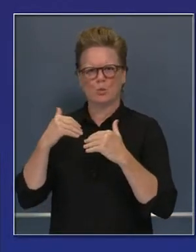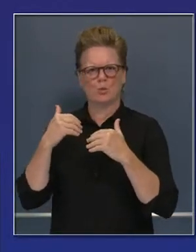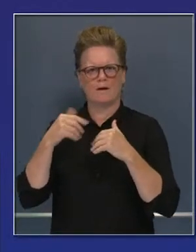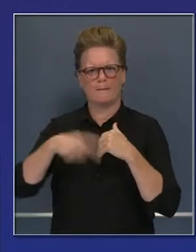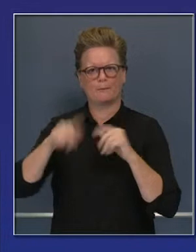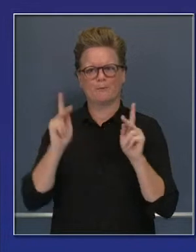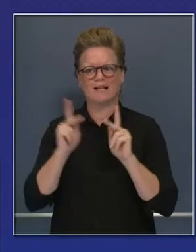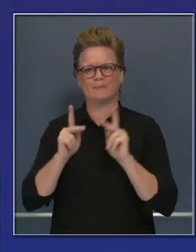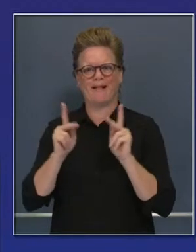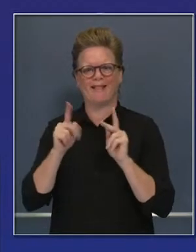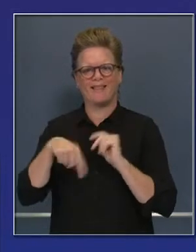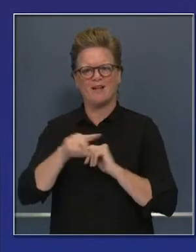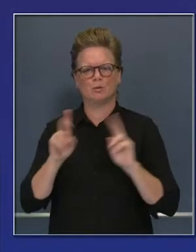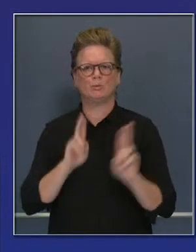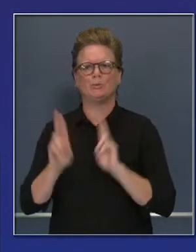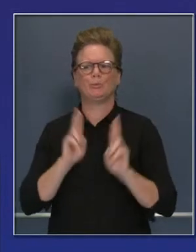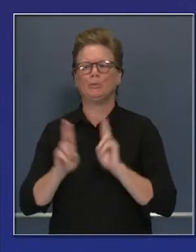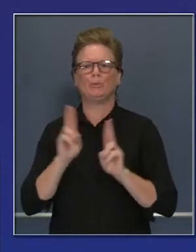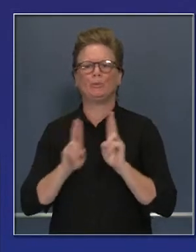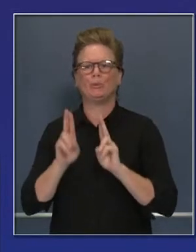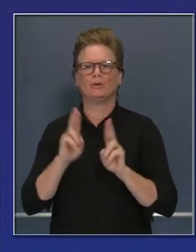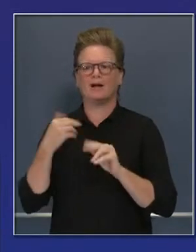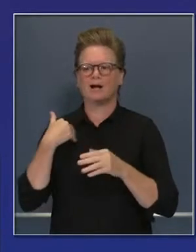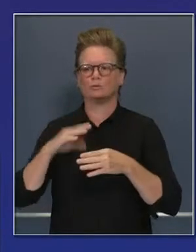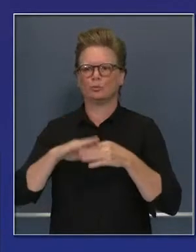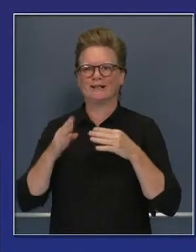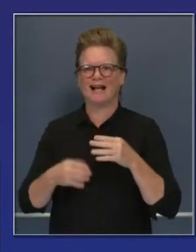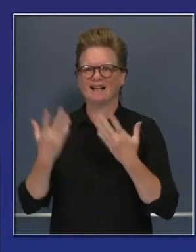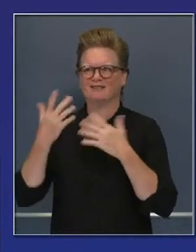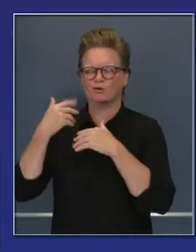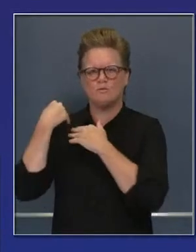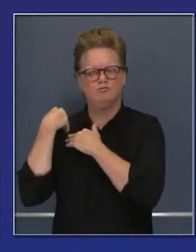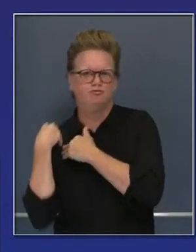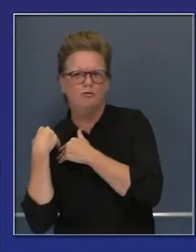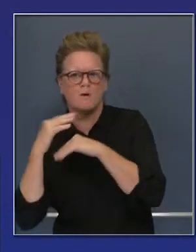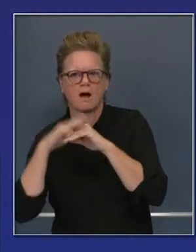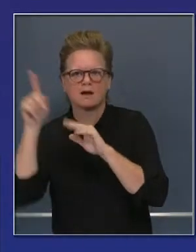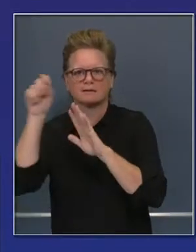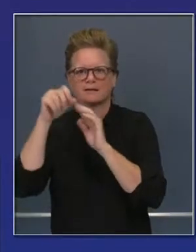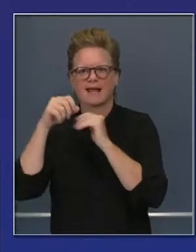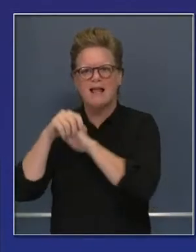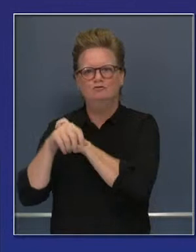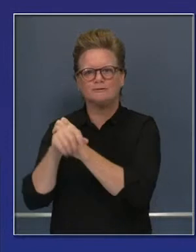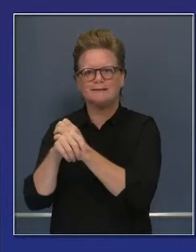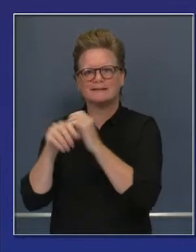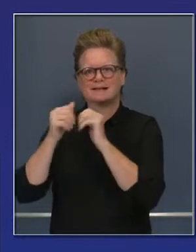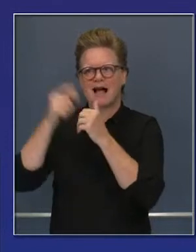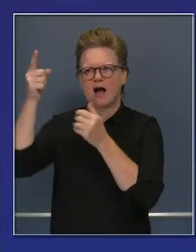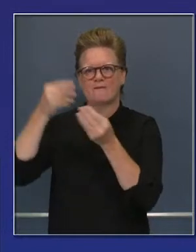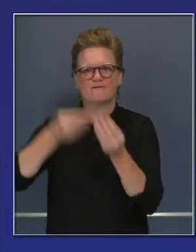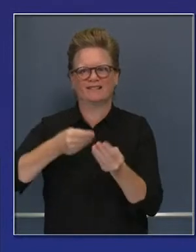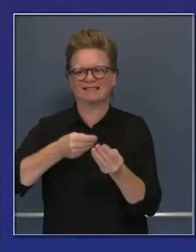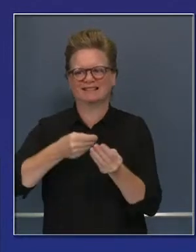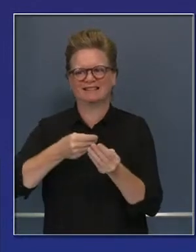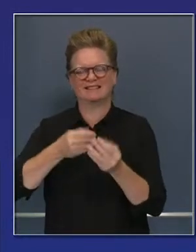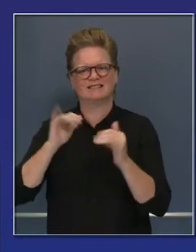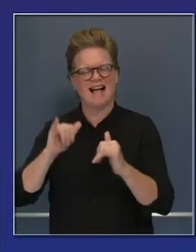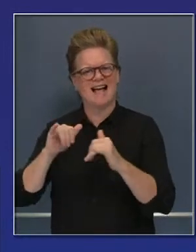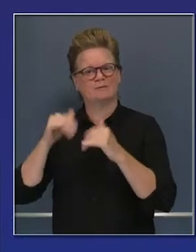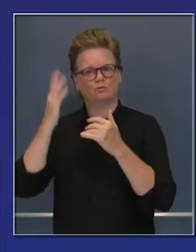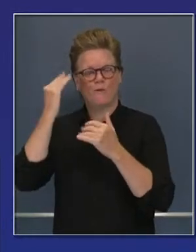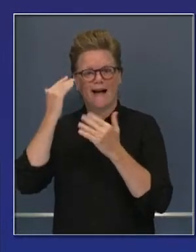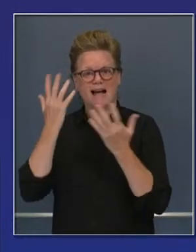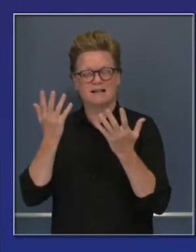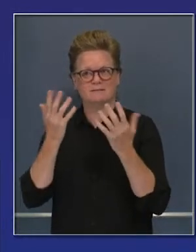was placed on us over this weekend. So this was an active weekend in every way, shape, or form. But within that activity,